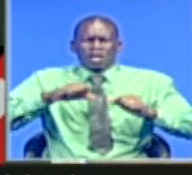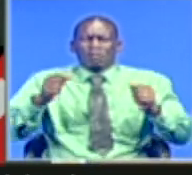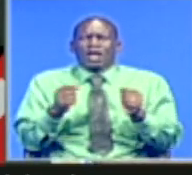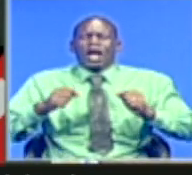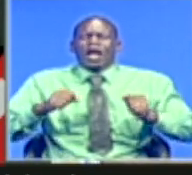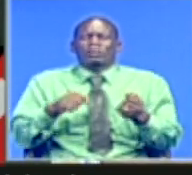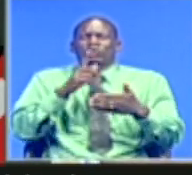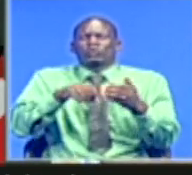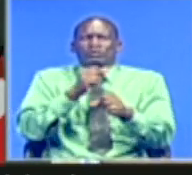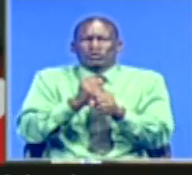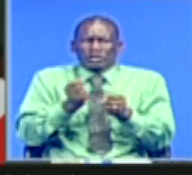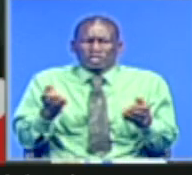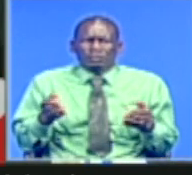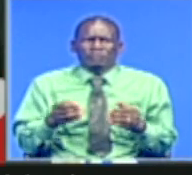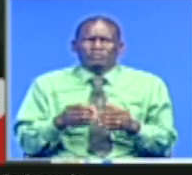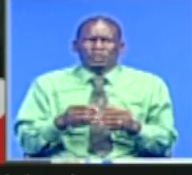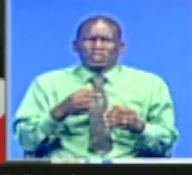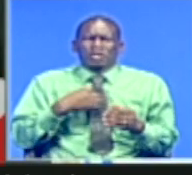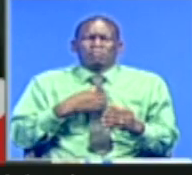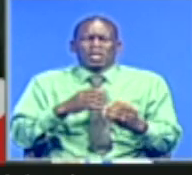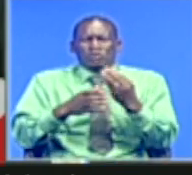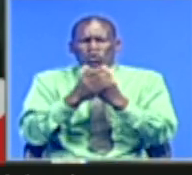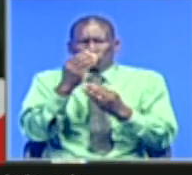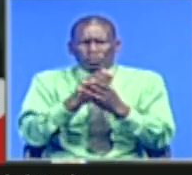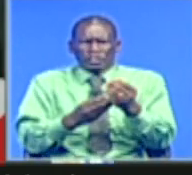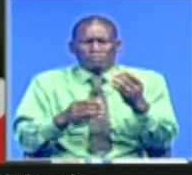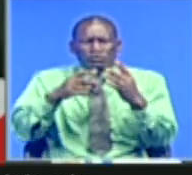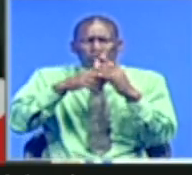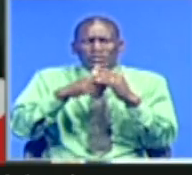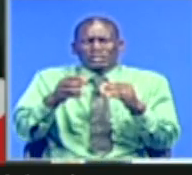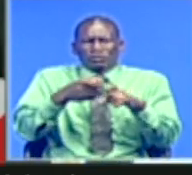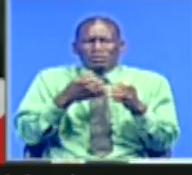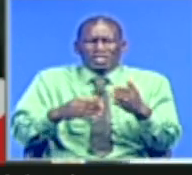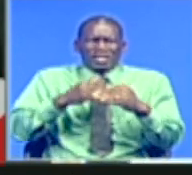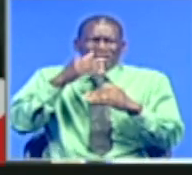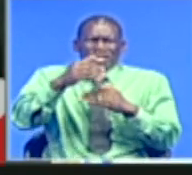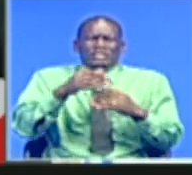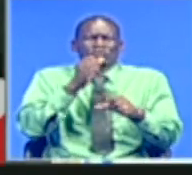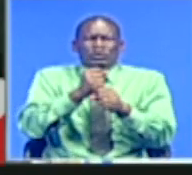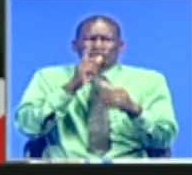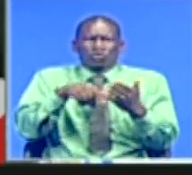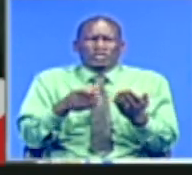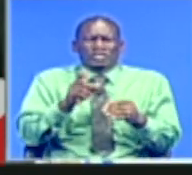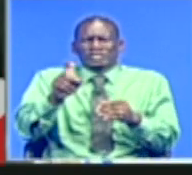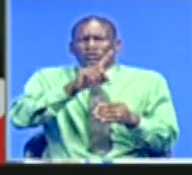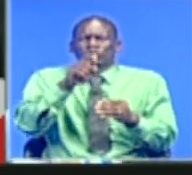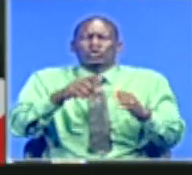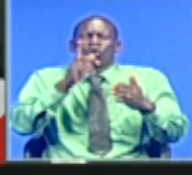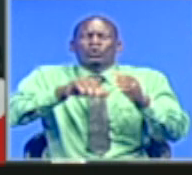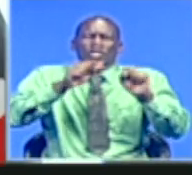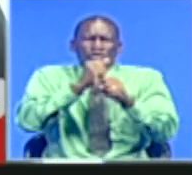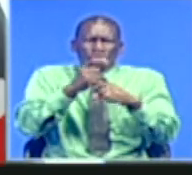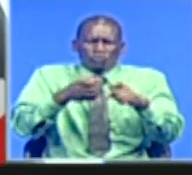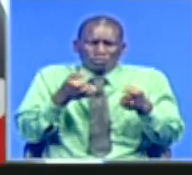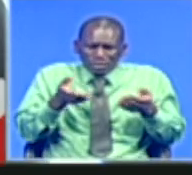are. I am comfortable to start from here. Next, what do we do is a question. What do you do from here is a